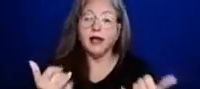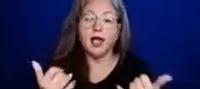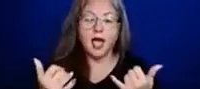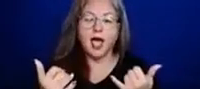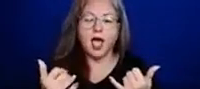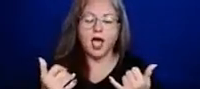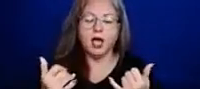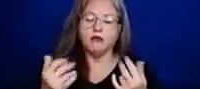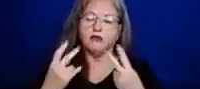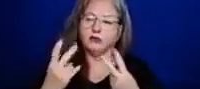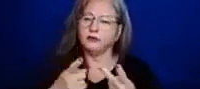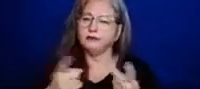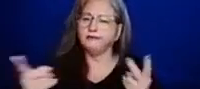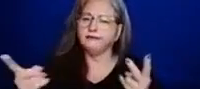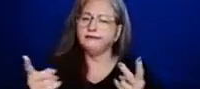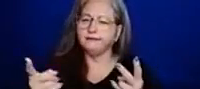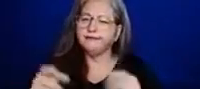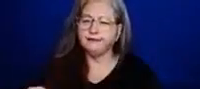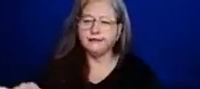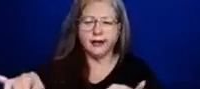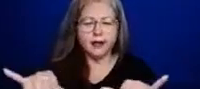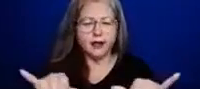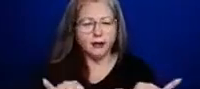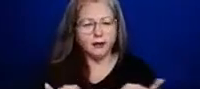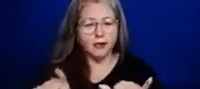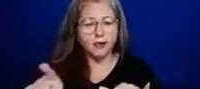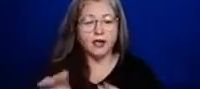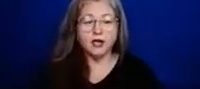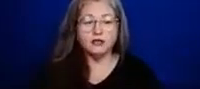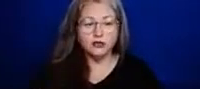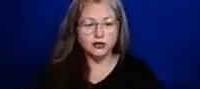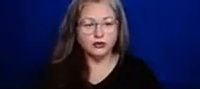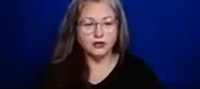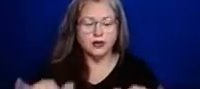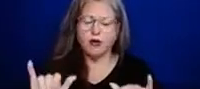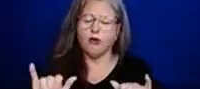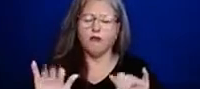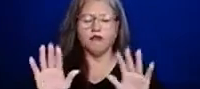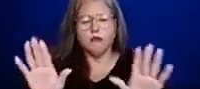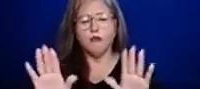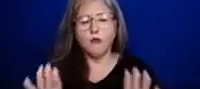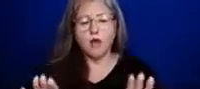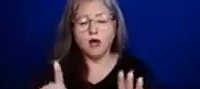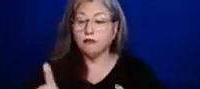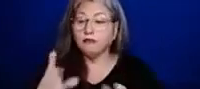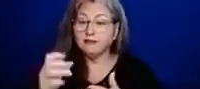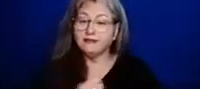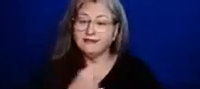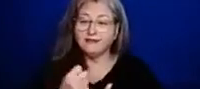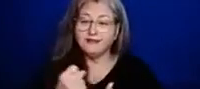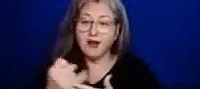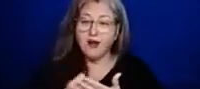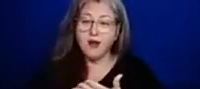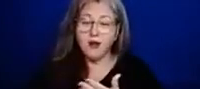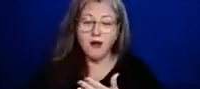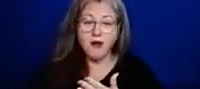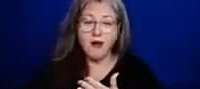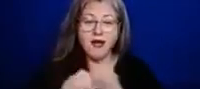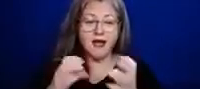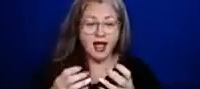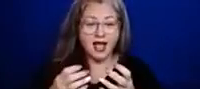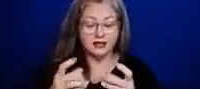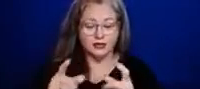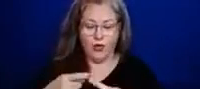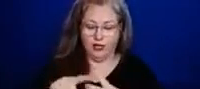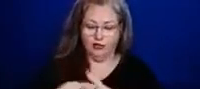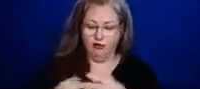now it's very much, you know, like very common that children, that it's wonderful, they can take art lessons since